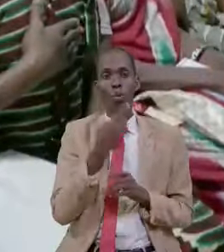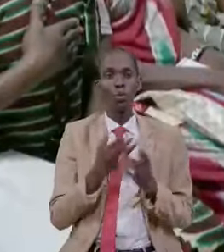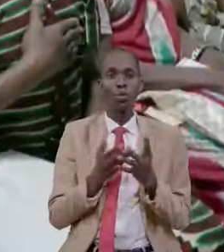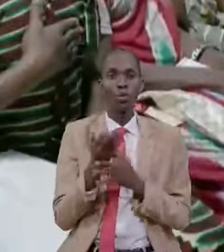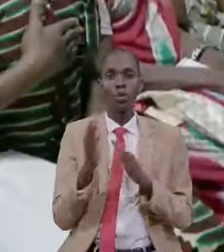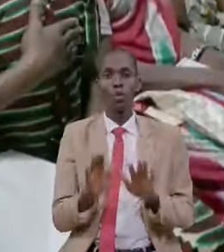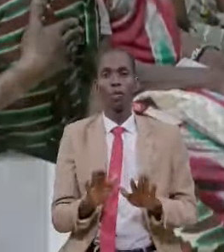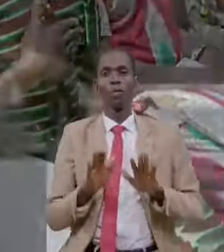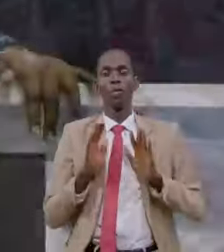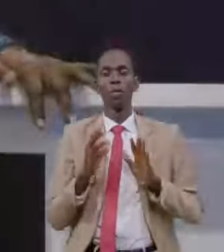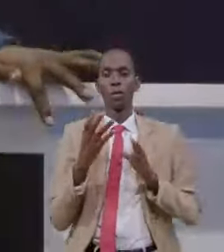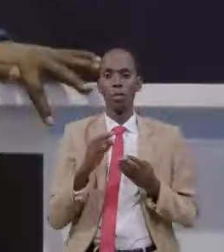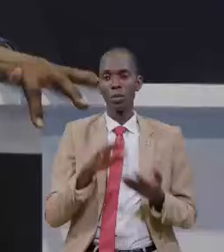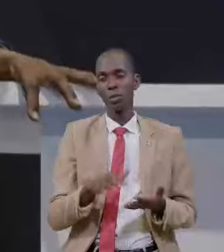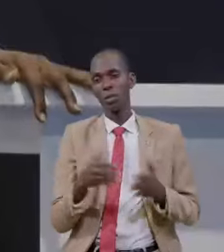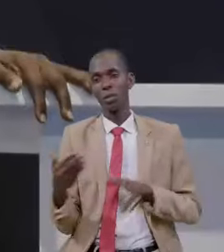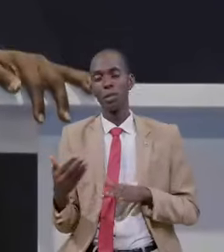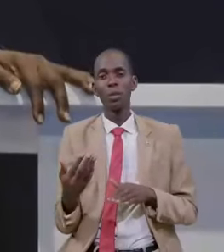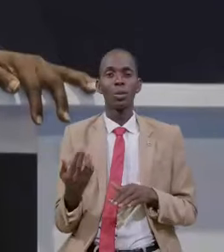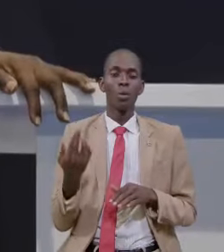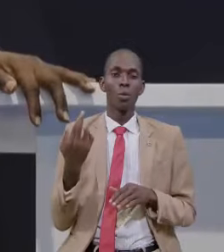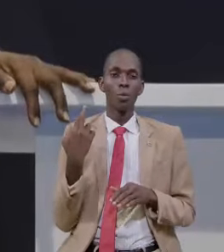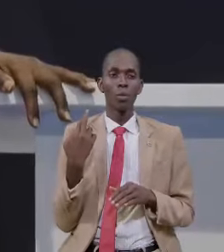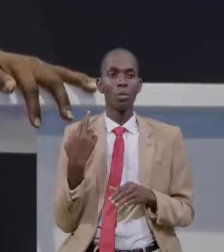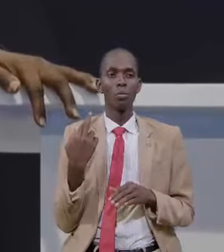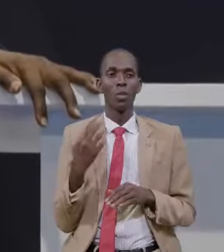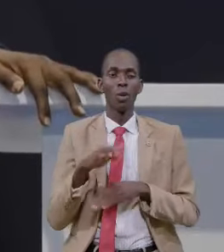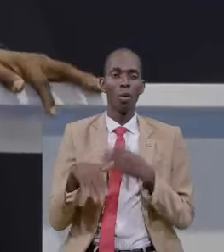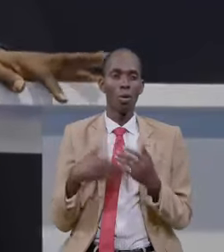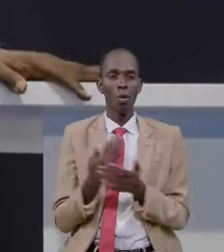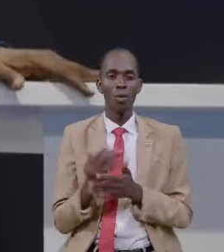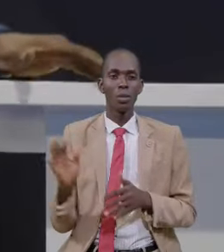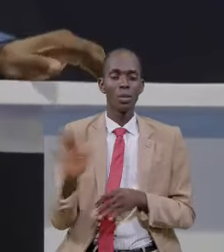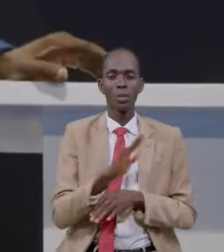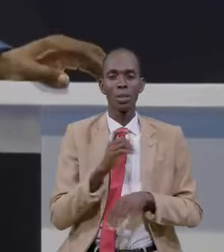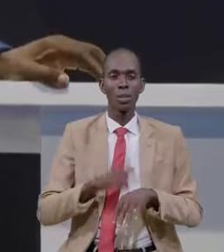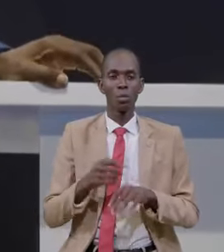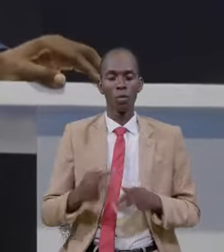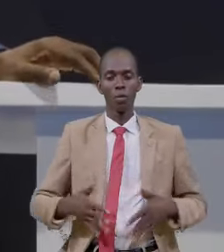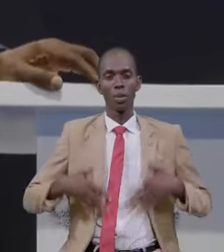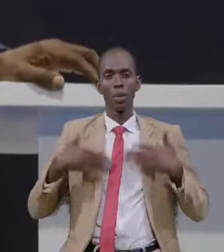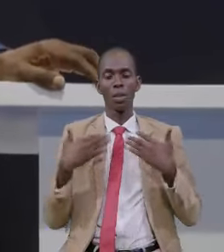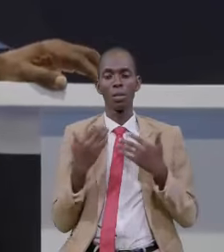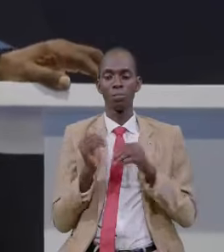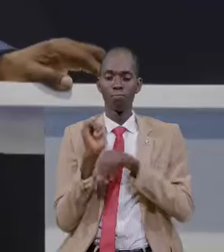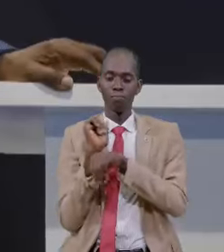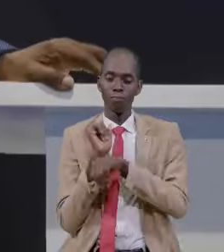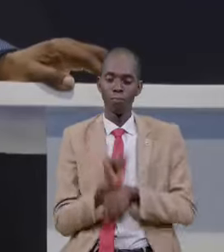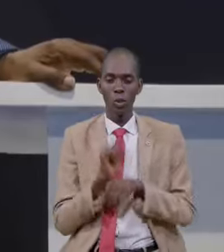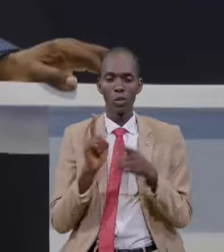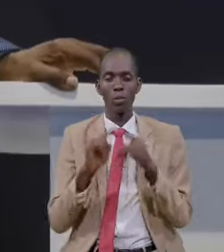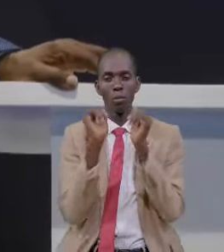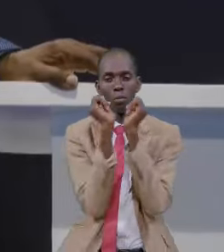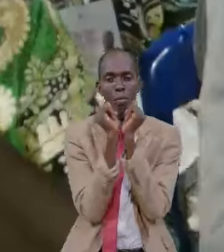of death were all their lifetime subject unto bondage. No